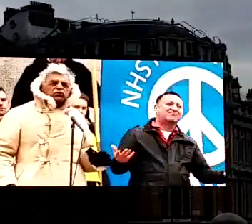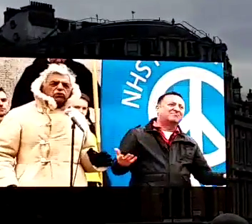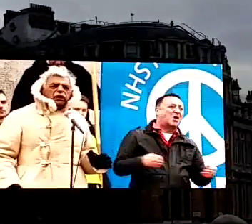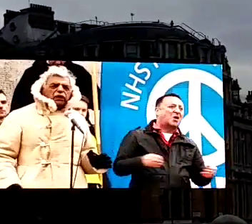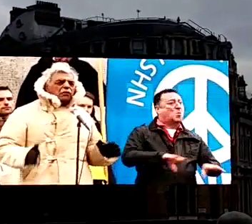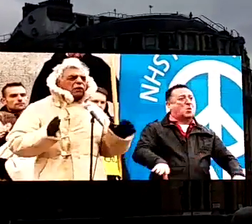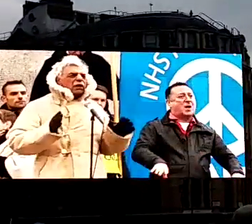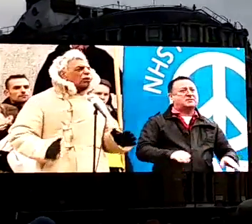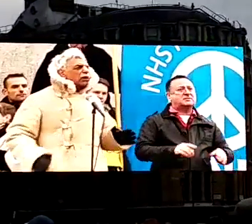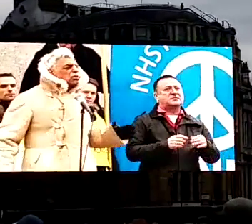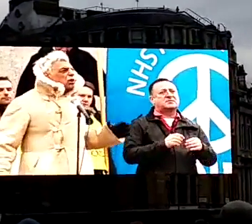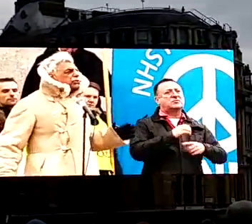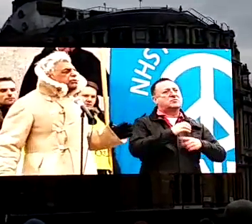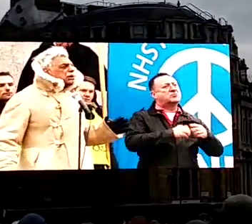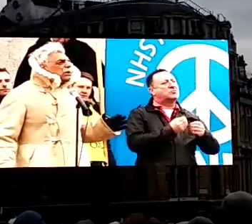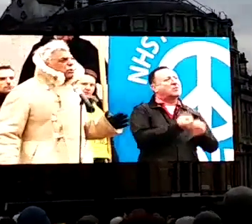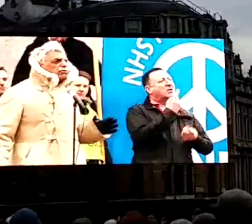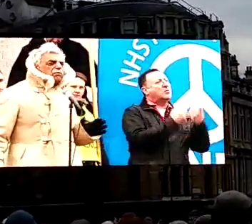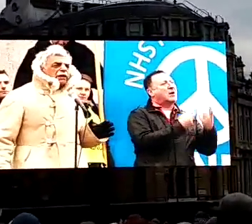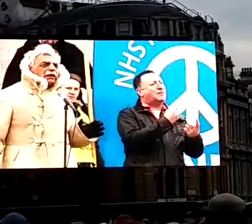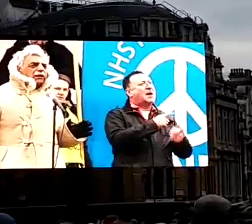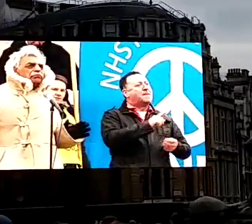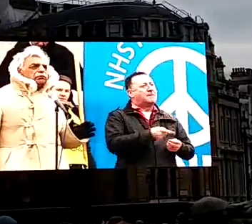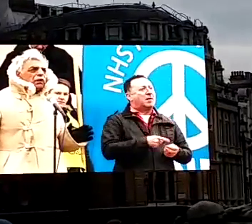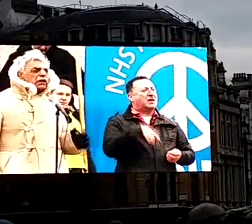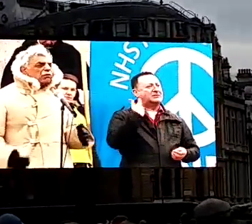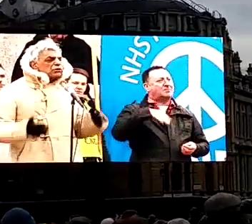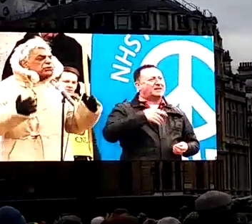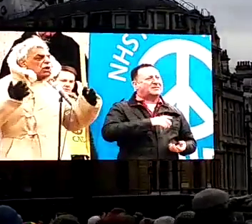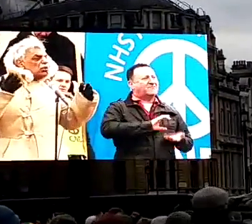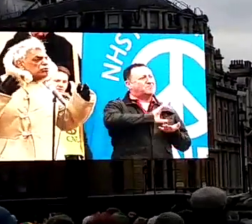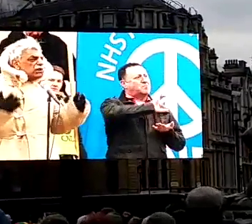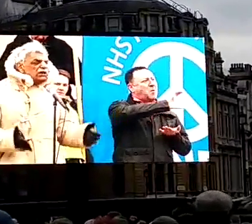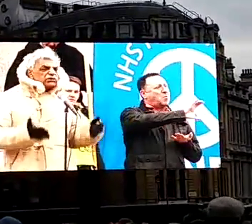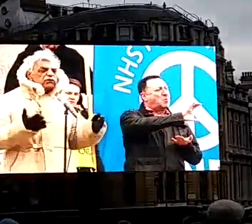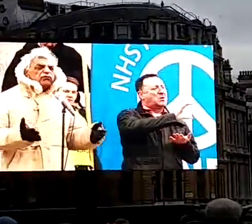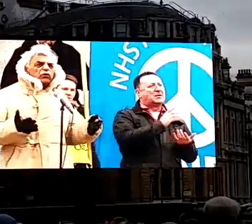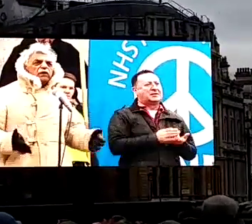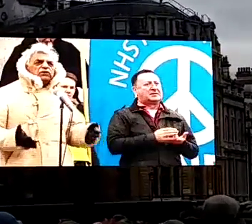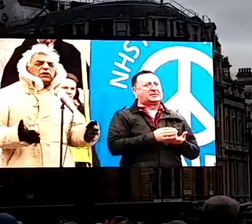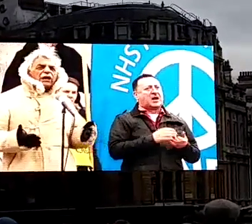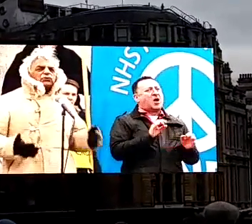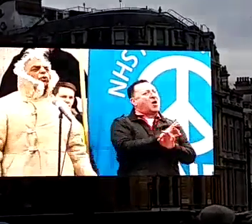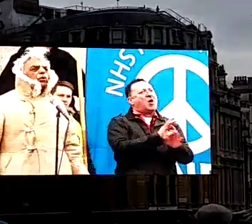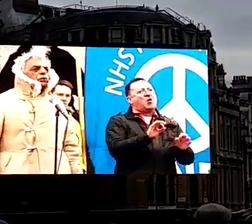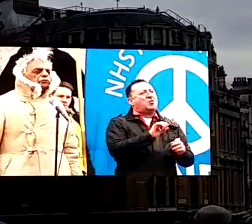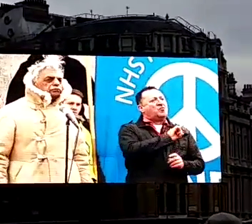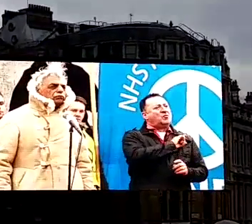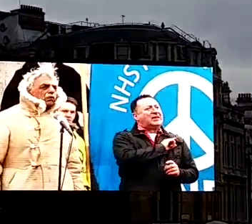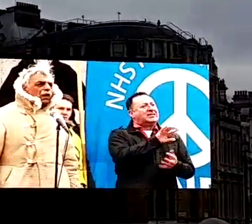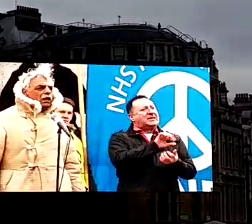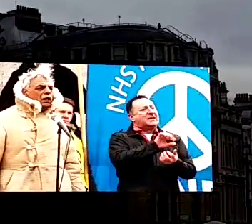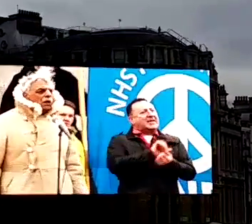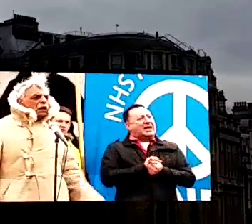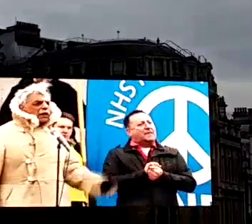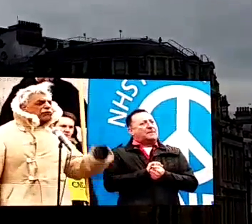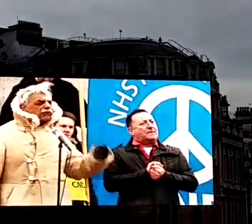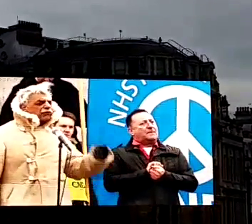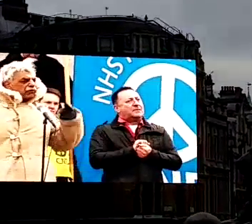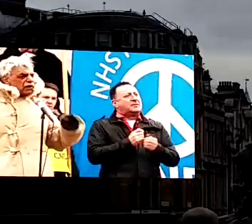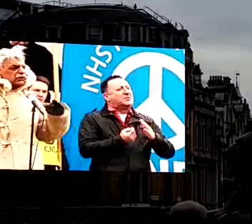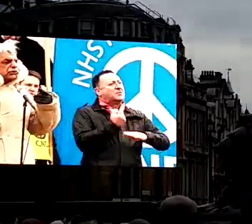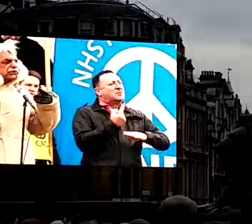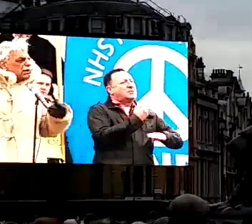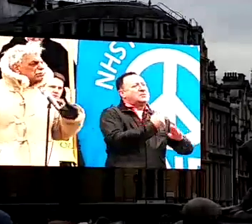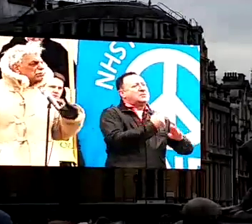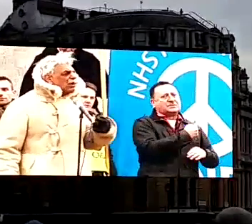this country, but are going to cost a lot of money. There is no reason for it at all. And for